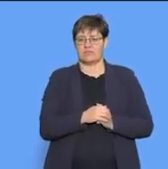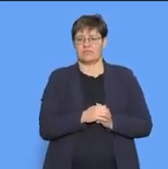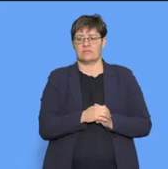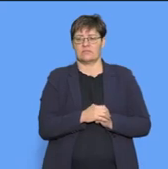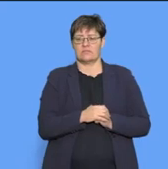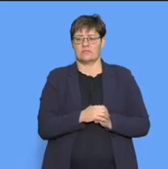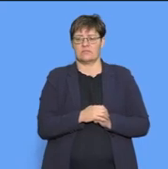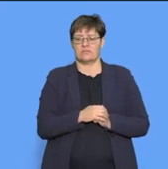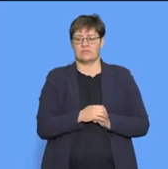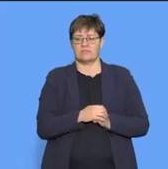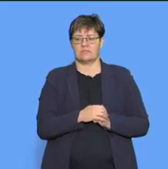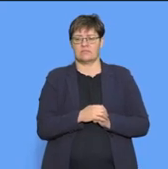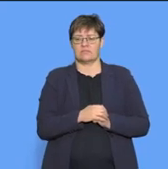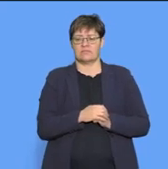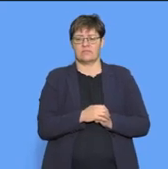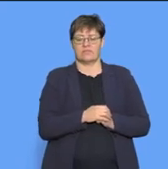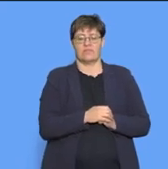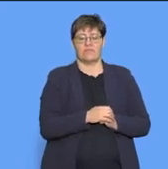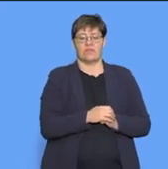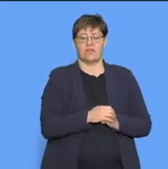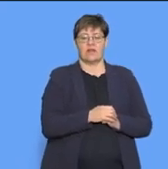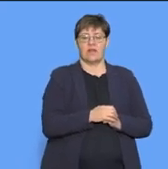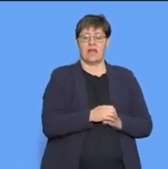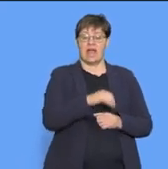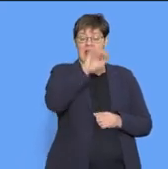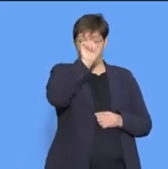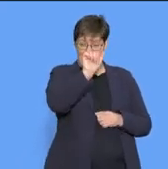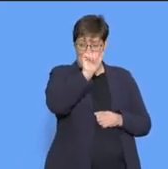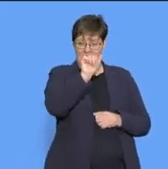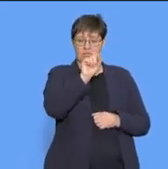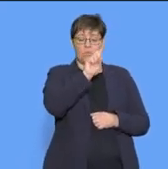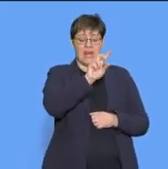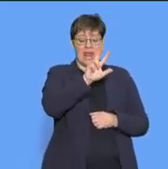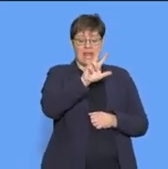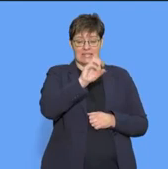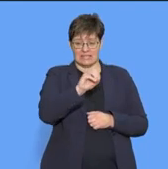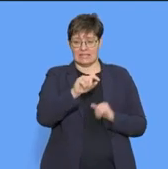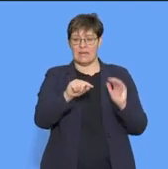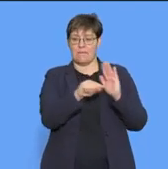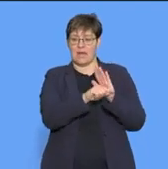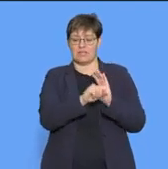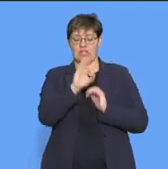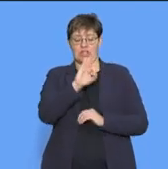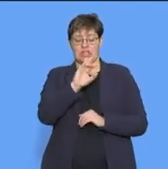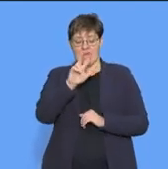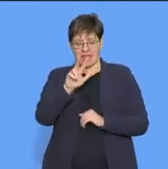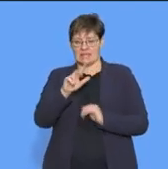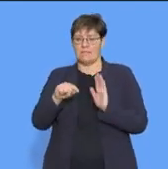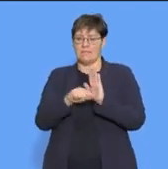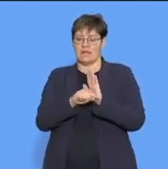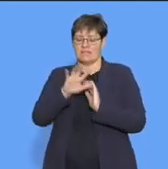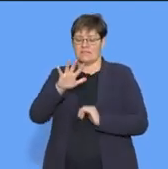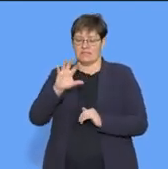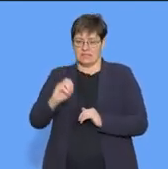So, okay, so angle A will simply equal to 180 degrees